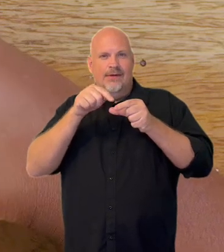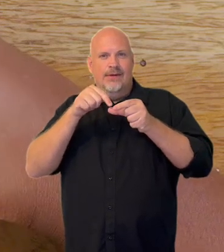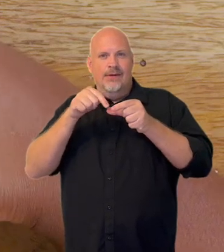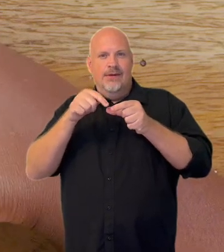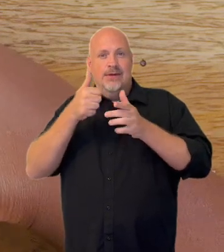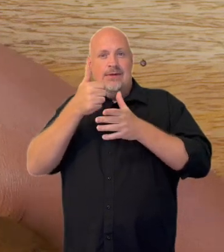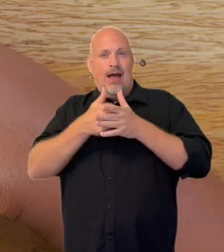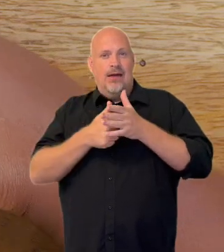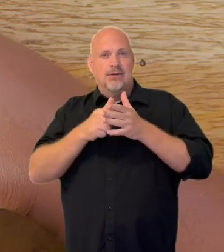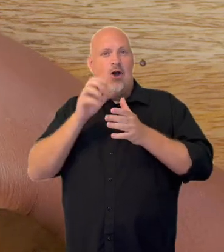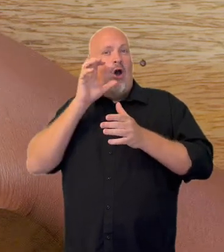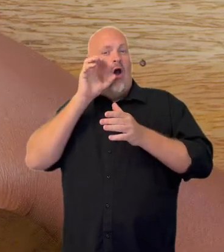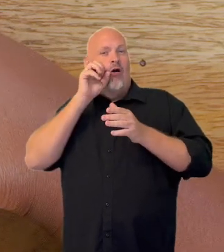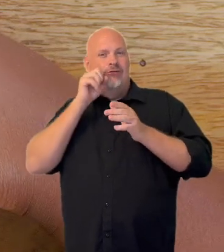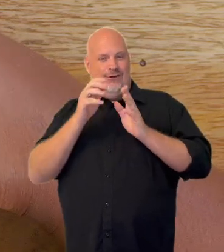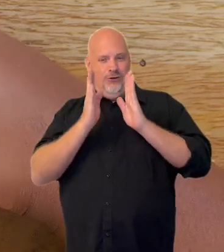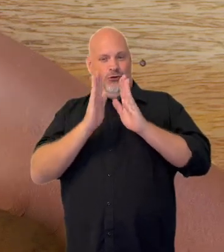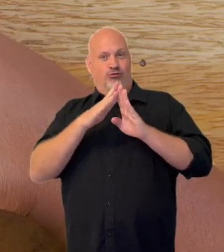top